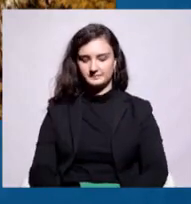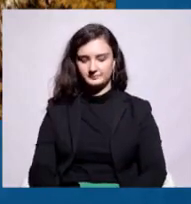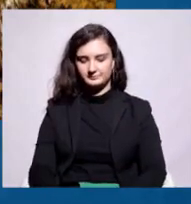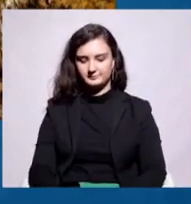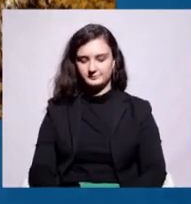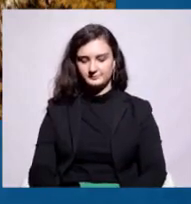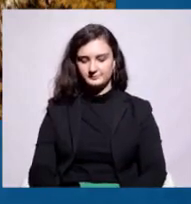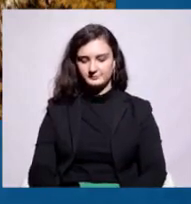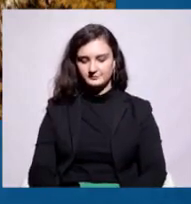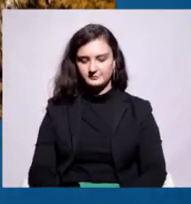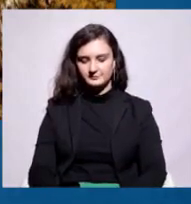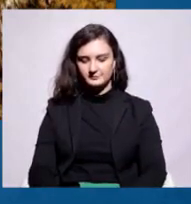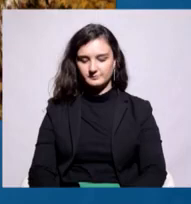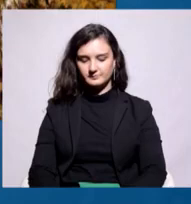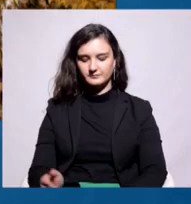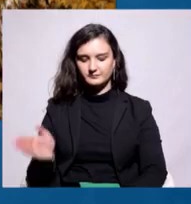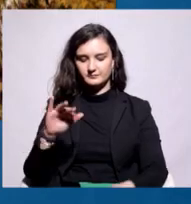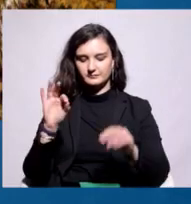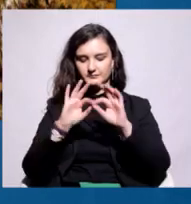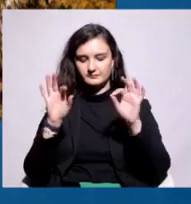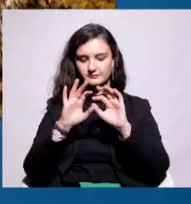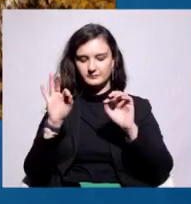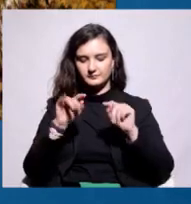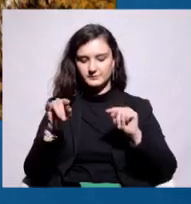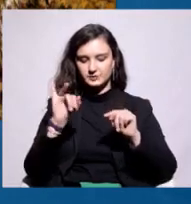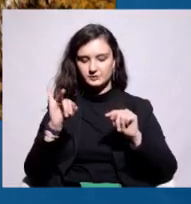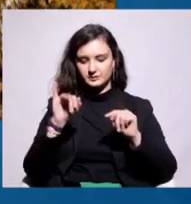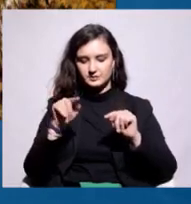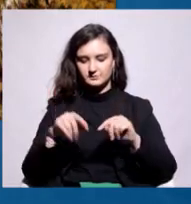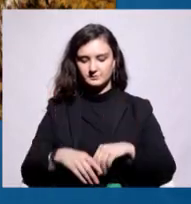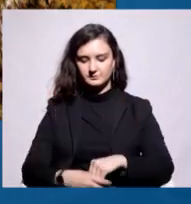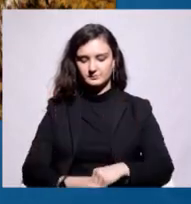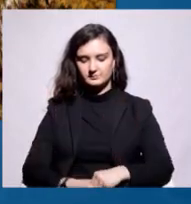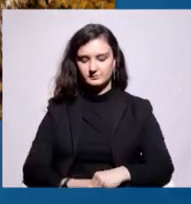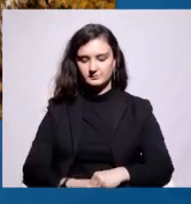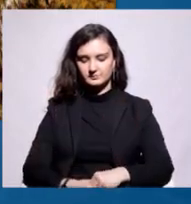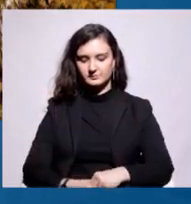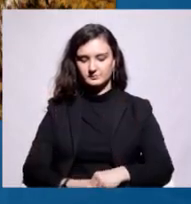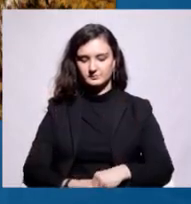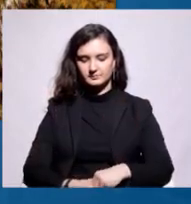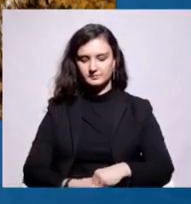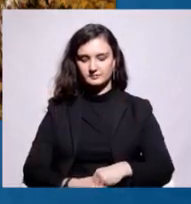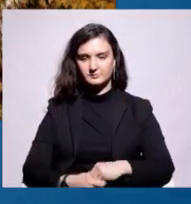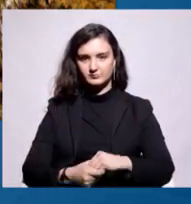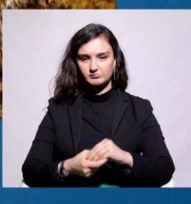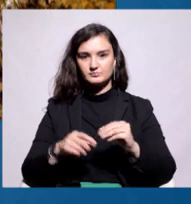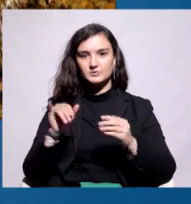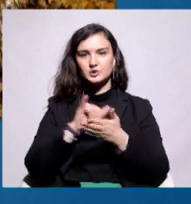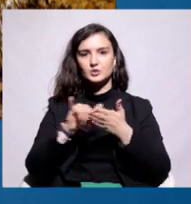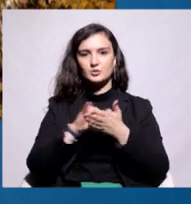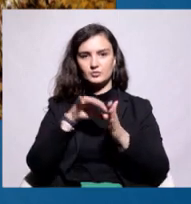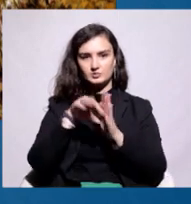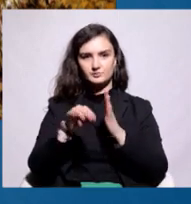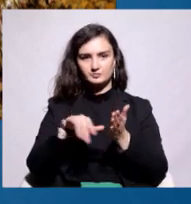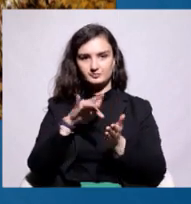happened. Let's talk about the setting of the story. So, New York and the surrounding